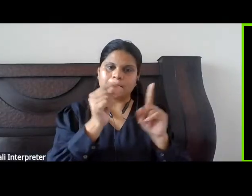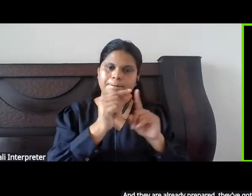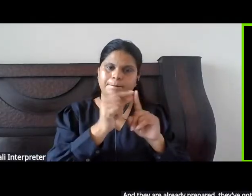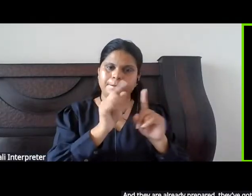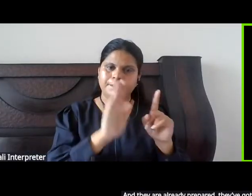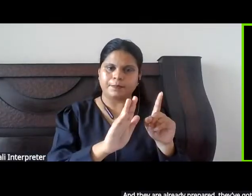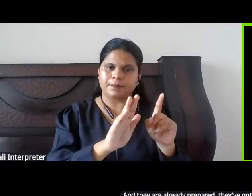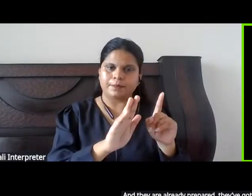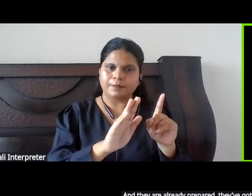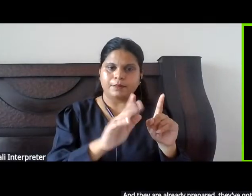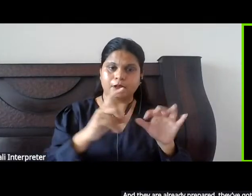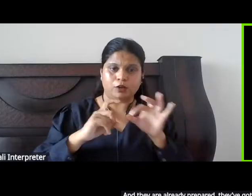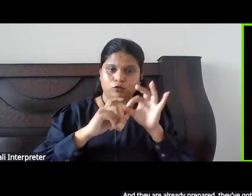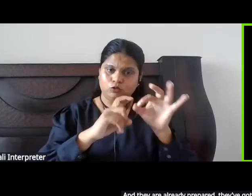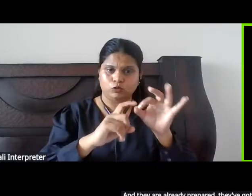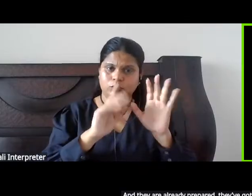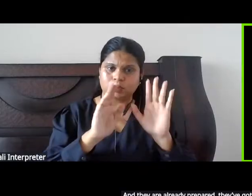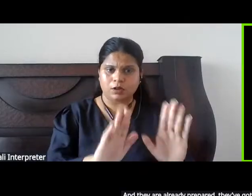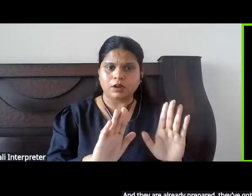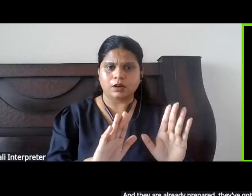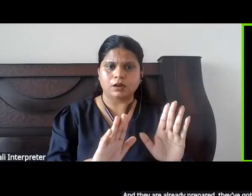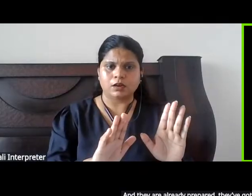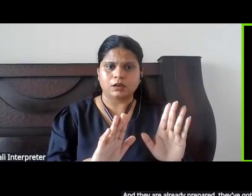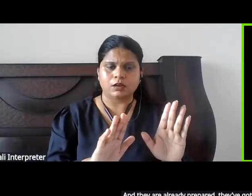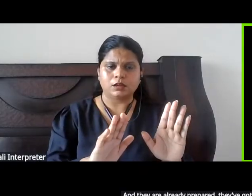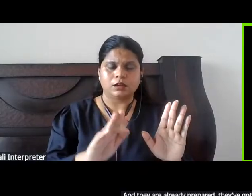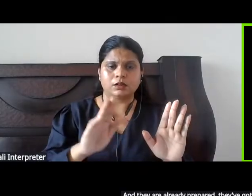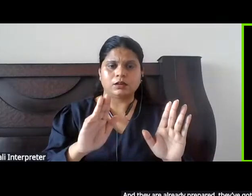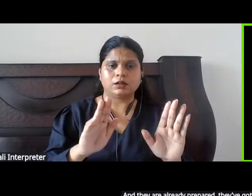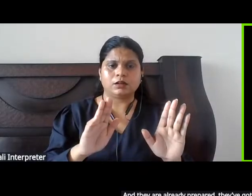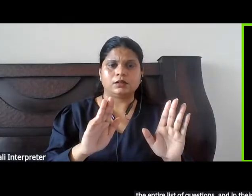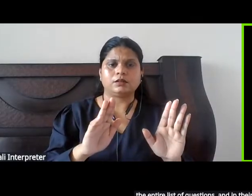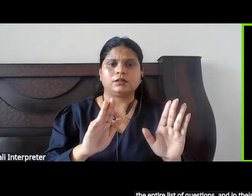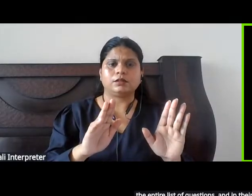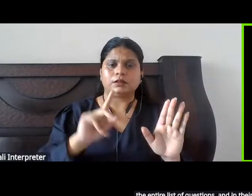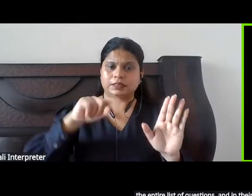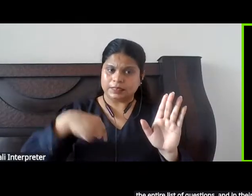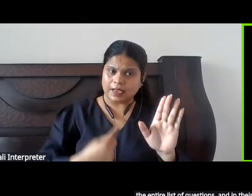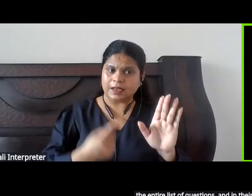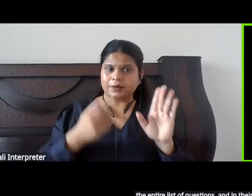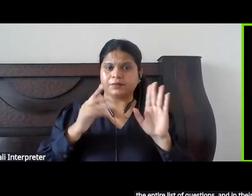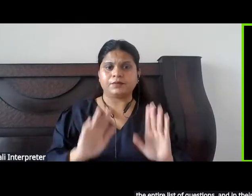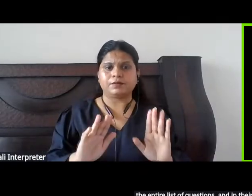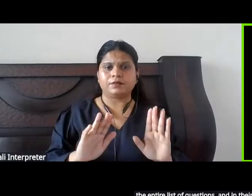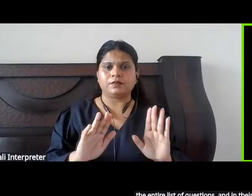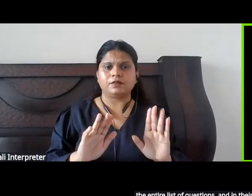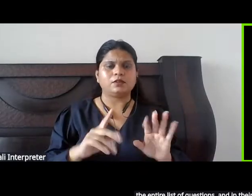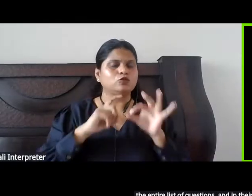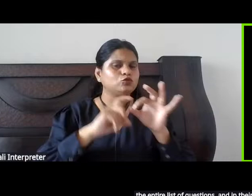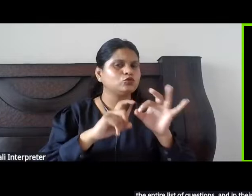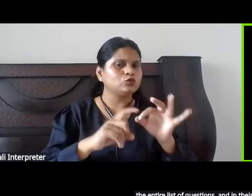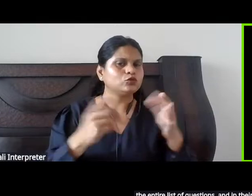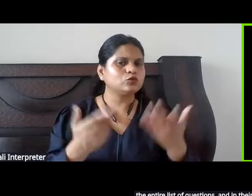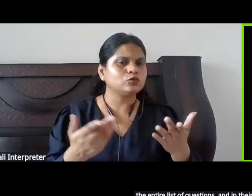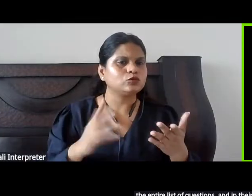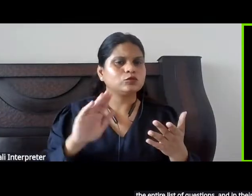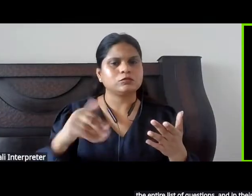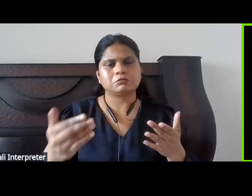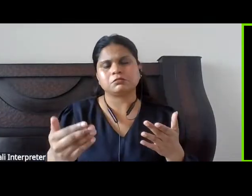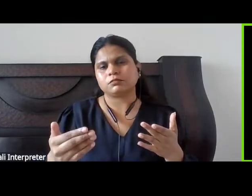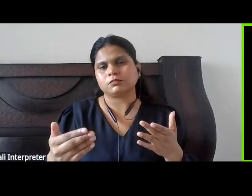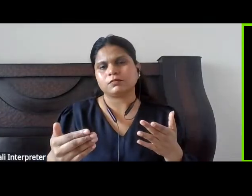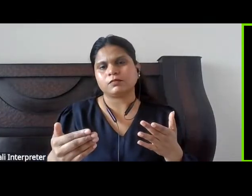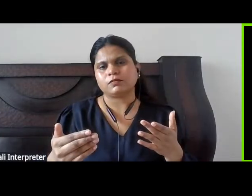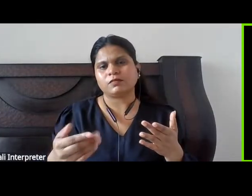of questions, and in their mind itself they are preparing themselves on what are the questions that they have to tick. They will just